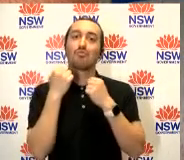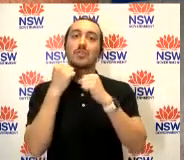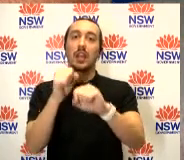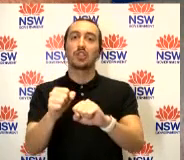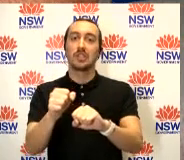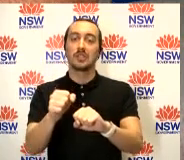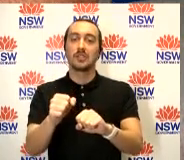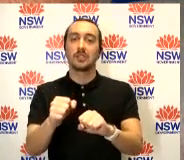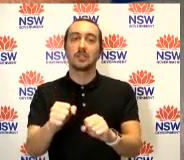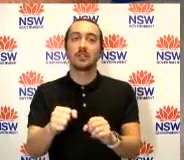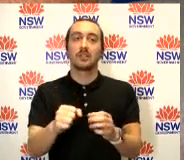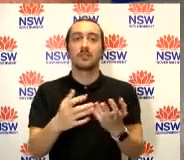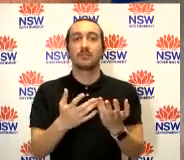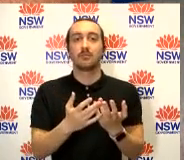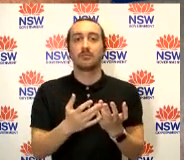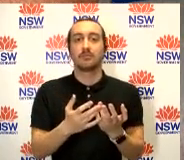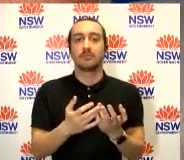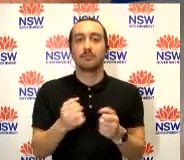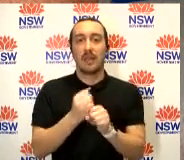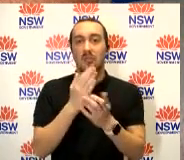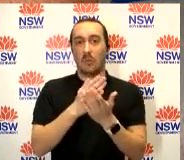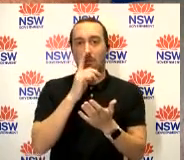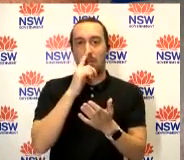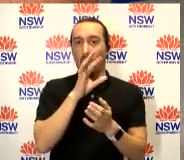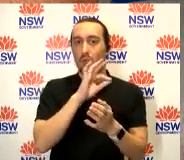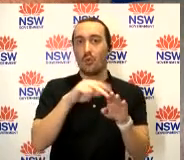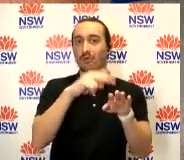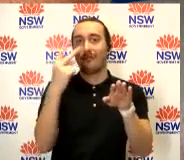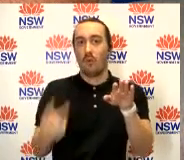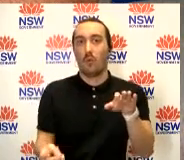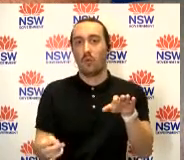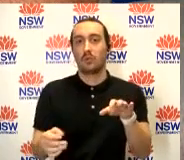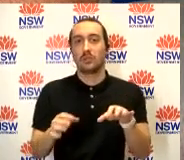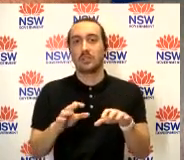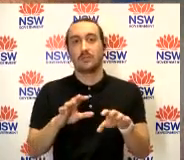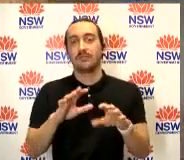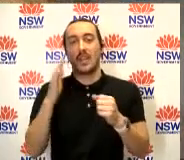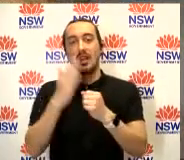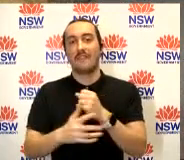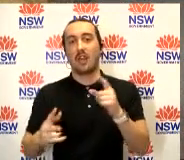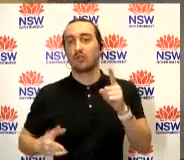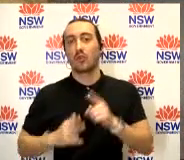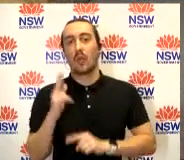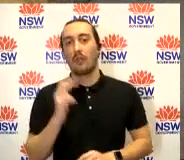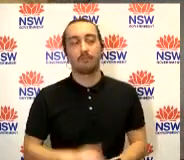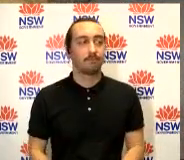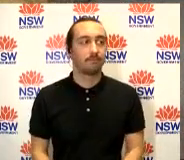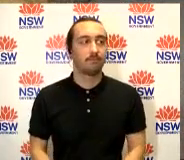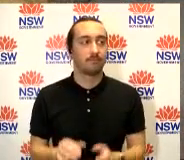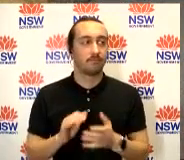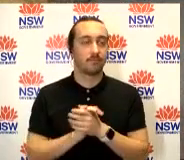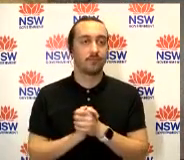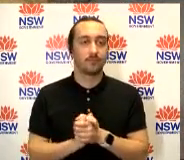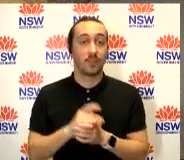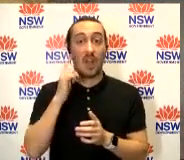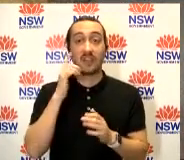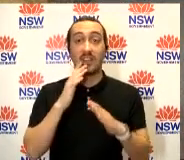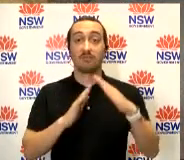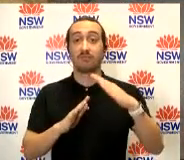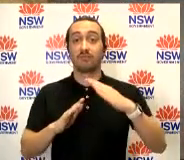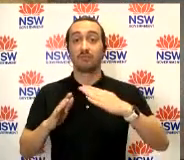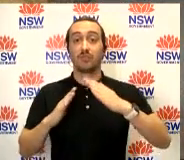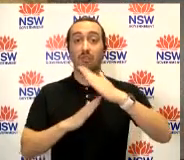prevent people from falling and stop taking shortcuts. Okay, so I think it's about time now.